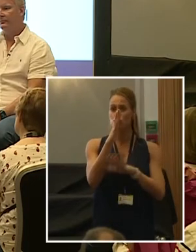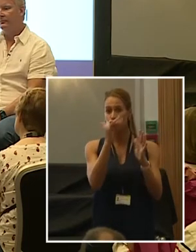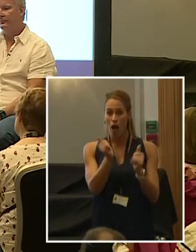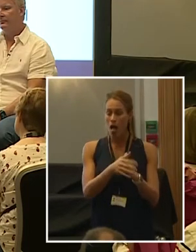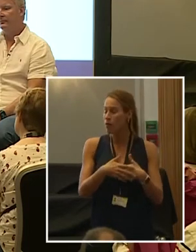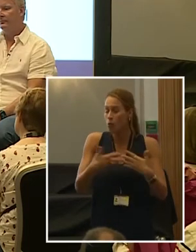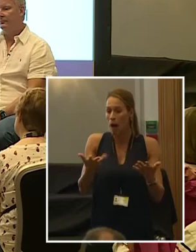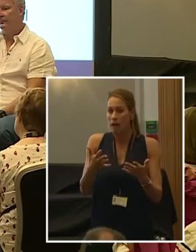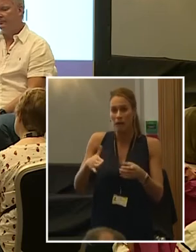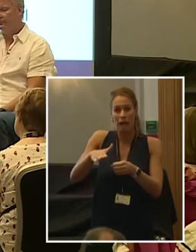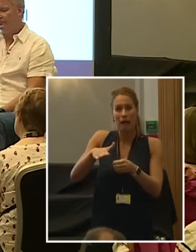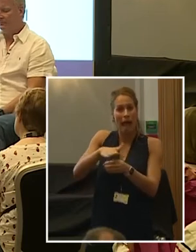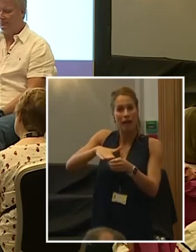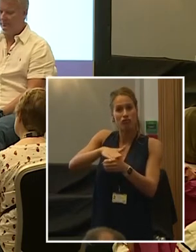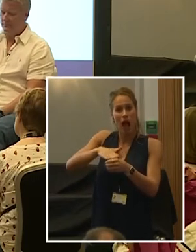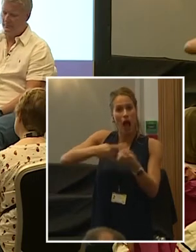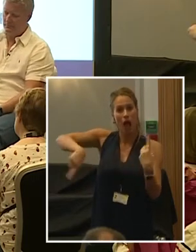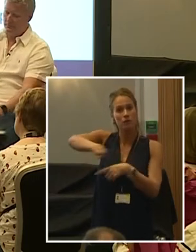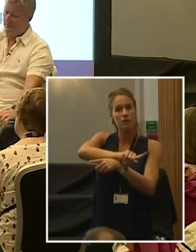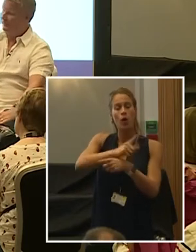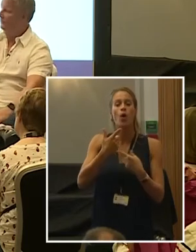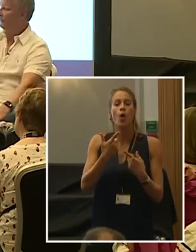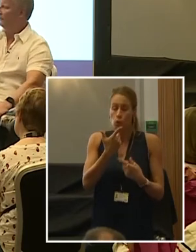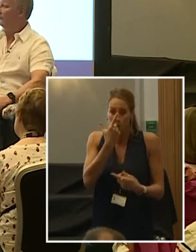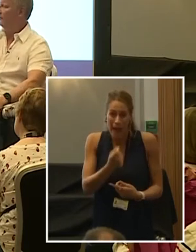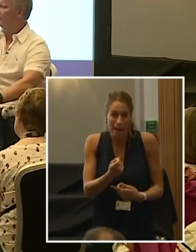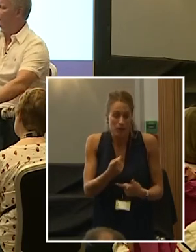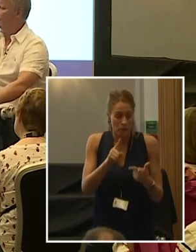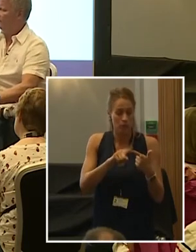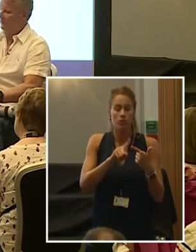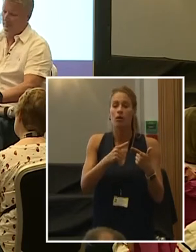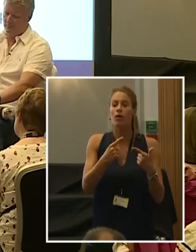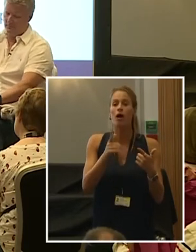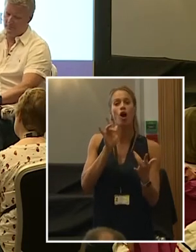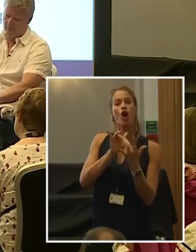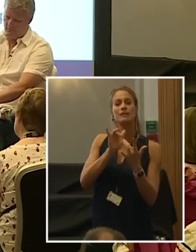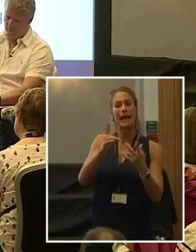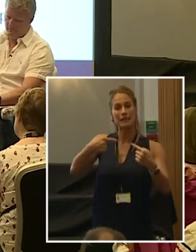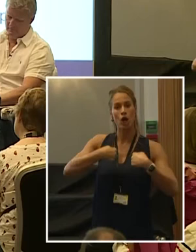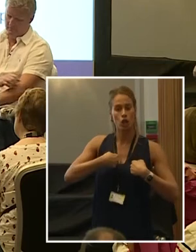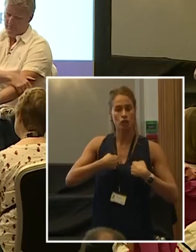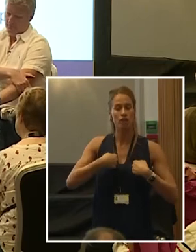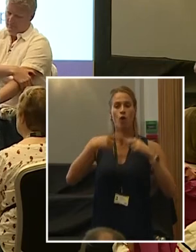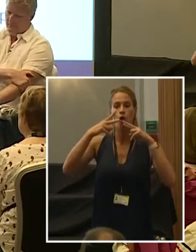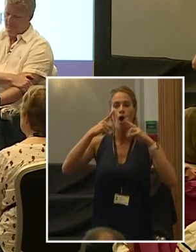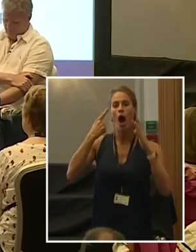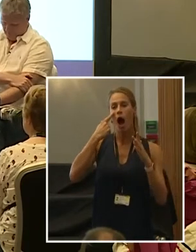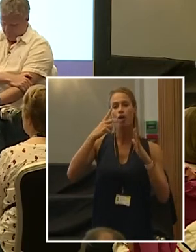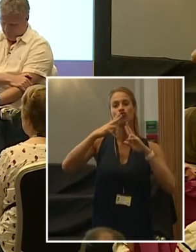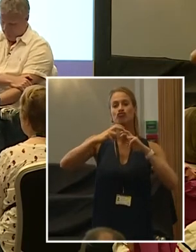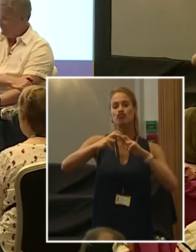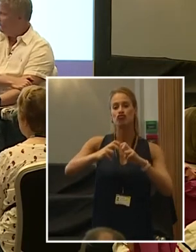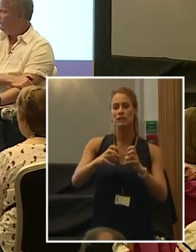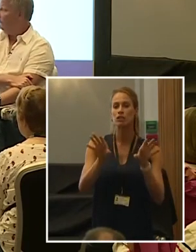sites. You can always contact us. We are the Eye Research Group Oxford. We have a